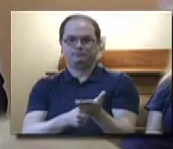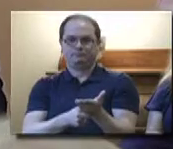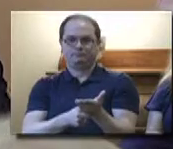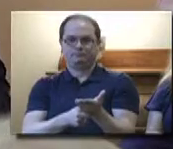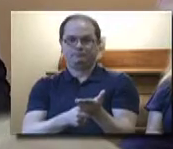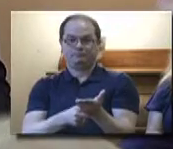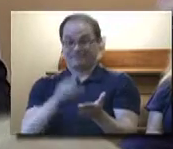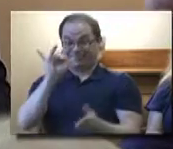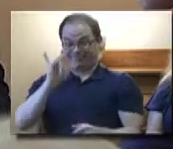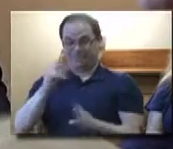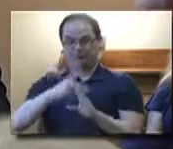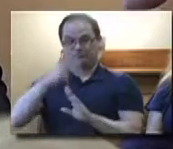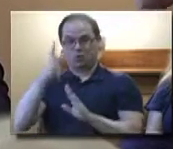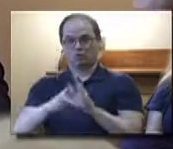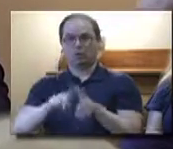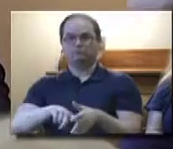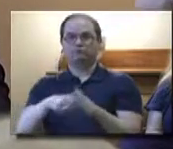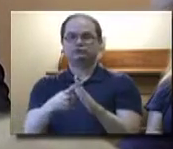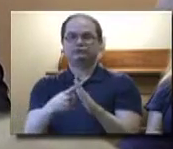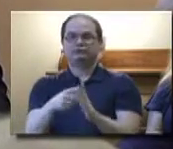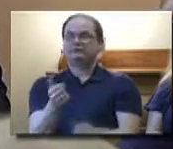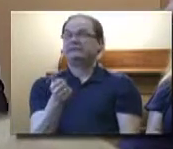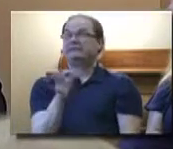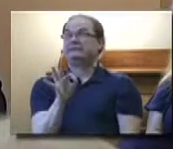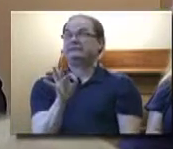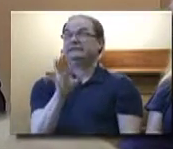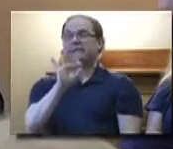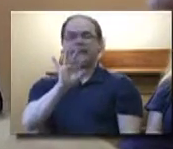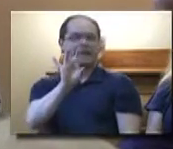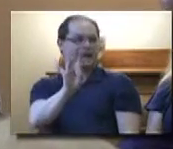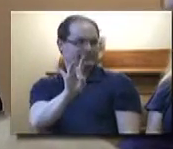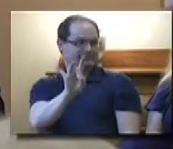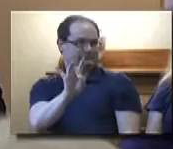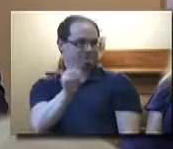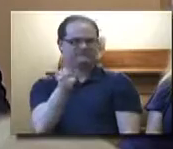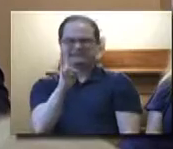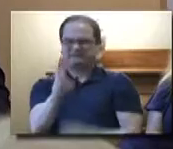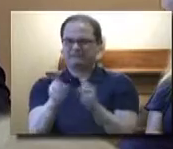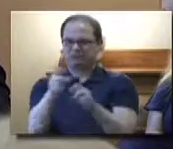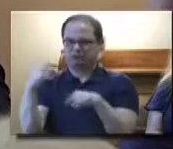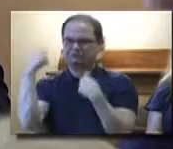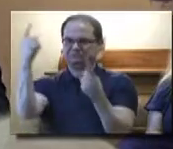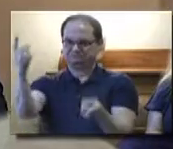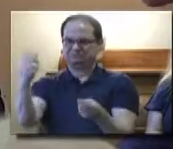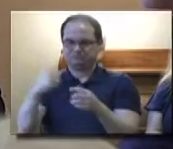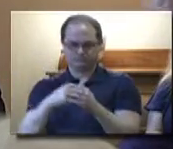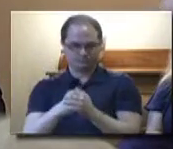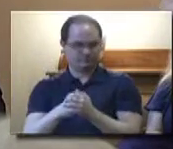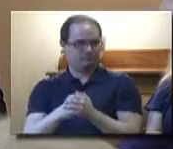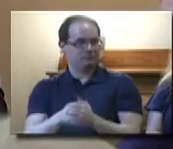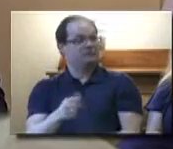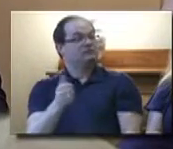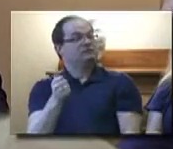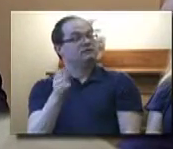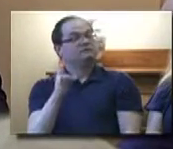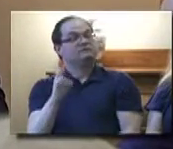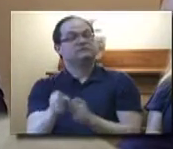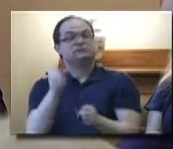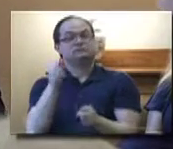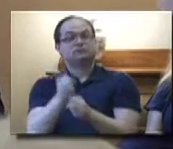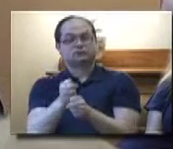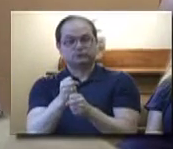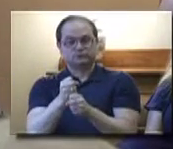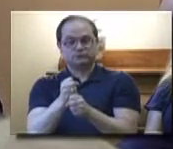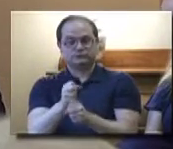The program started in 1998, 17 years now. After 17 years